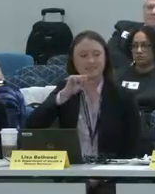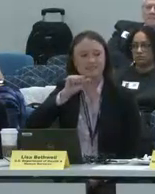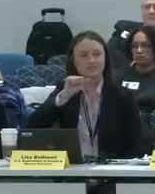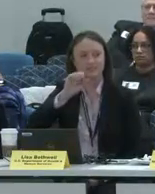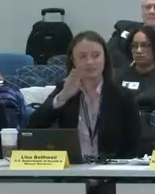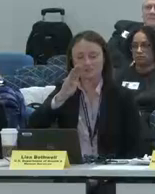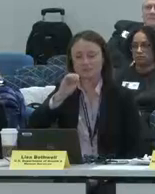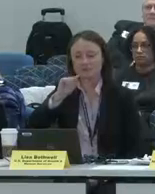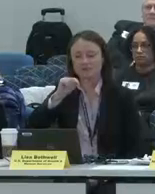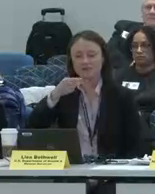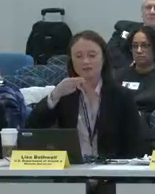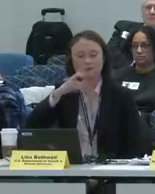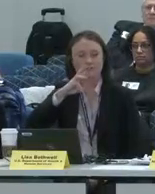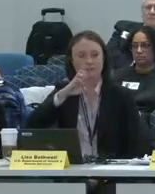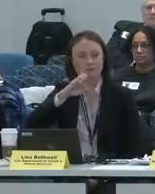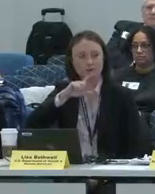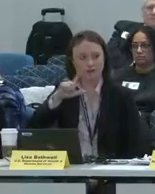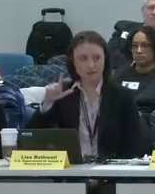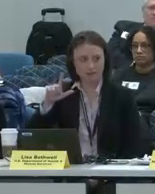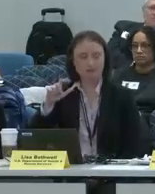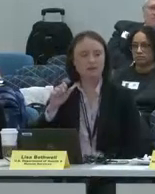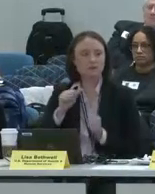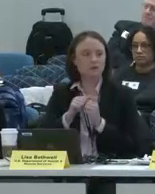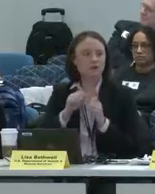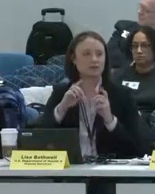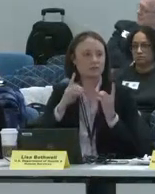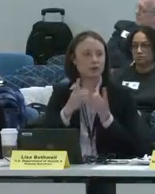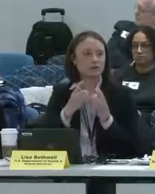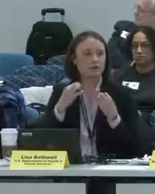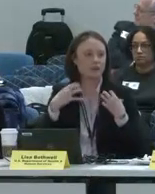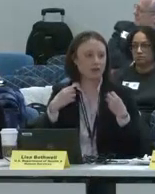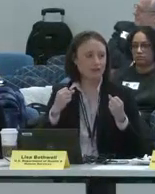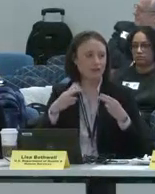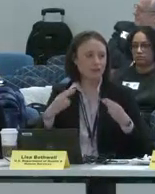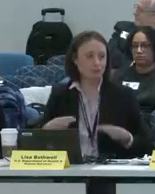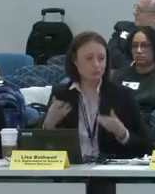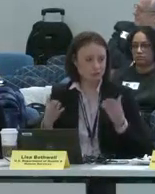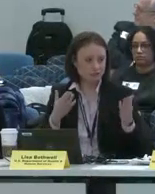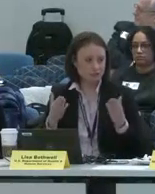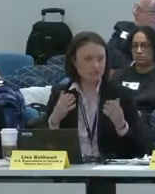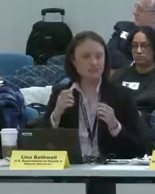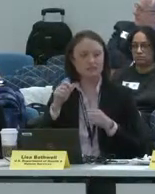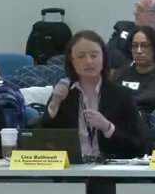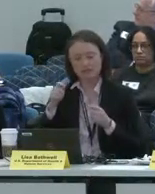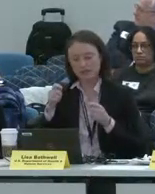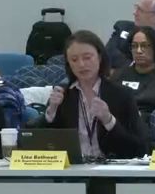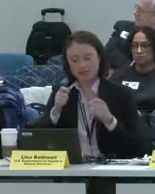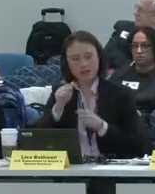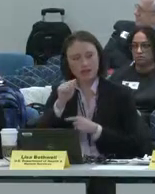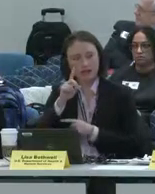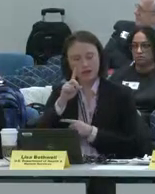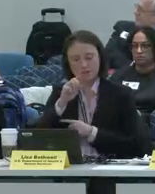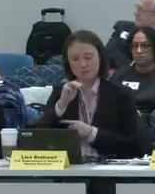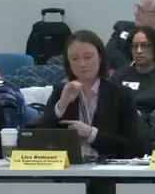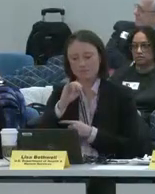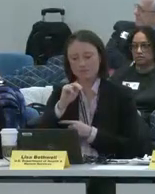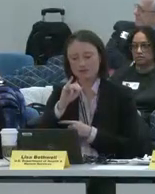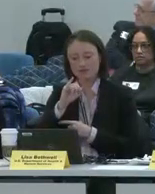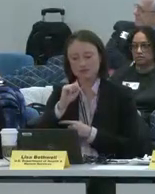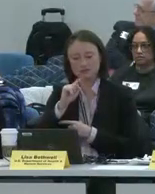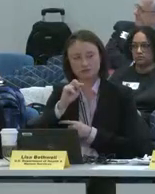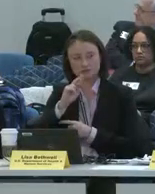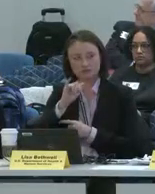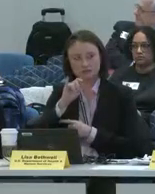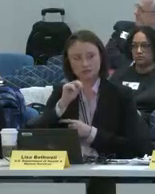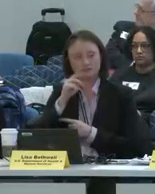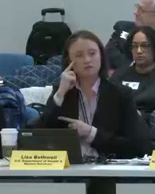Hi, I am Lisa Bothwell, and I am with the Department of Health and Human Services. I